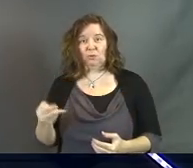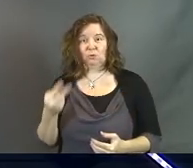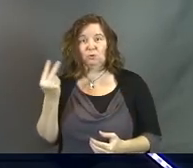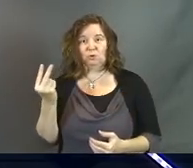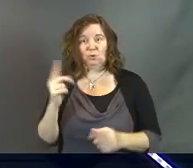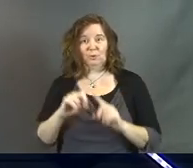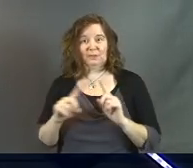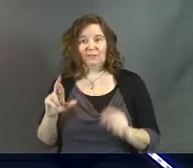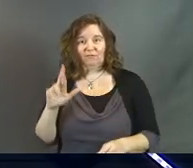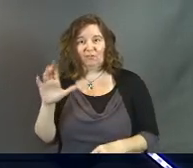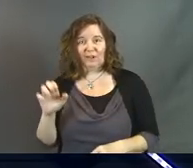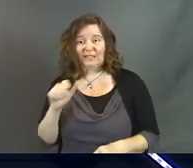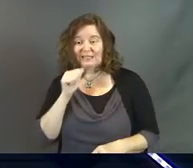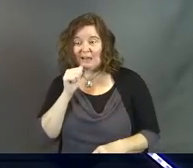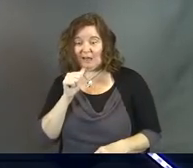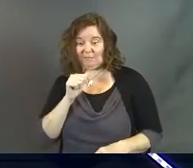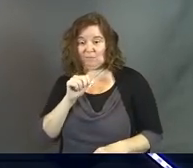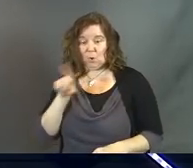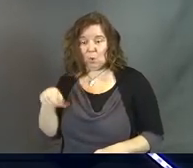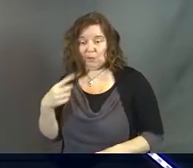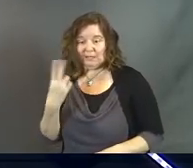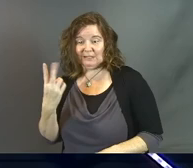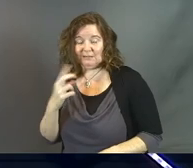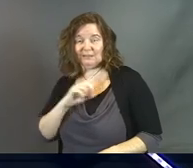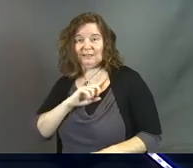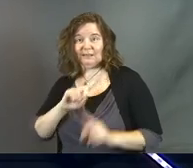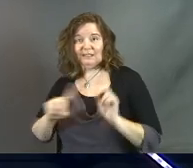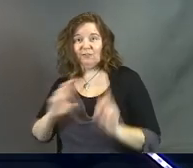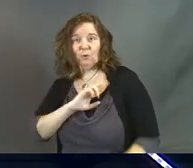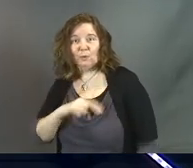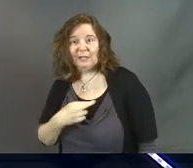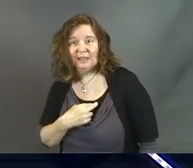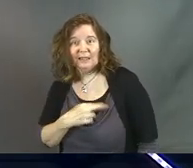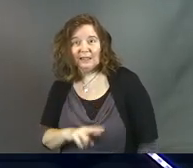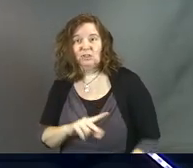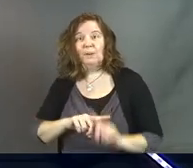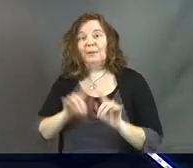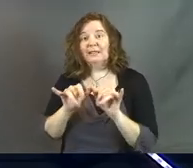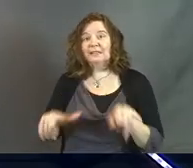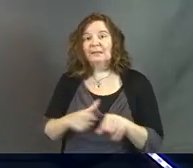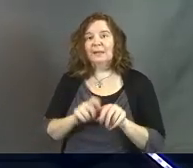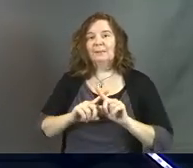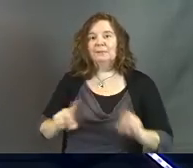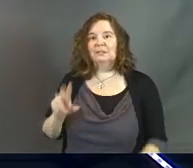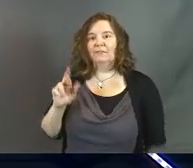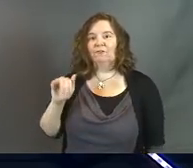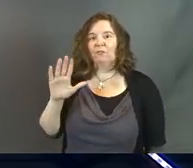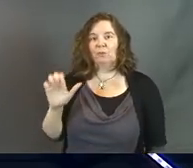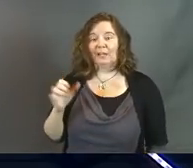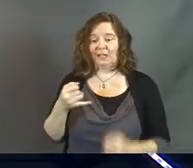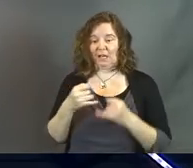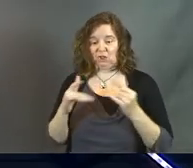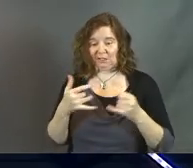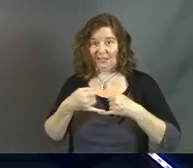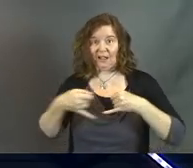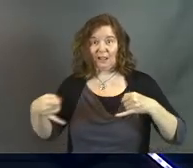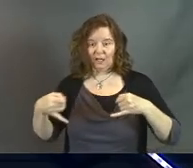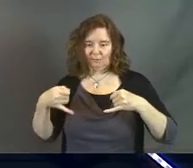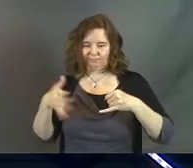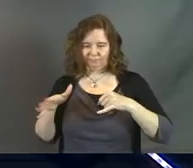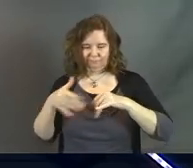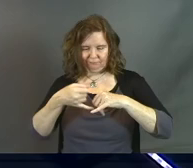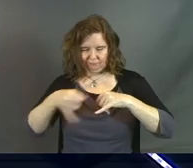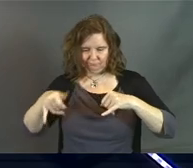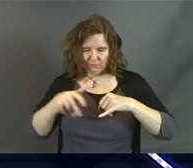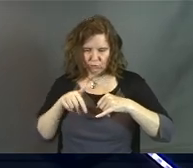races. Not only different religious groups, they were also two different races. And Jesus tried to cross racial lines, and he told this parable,